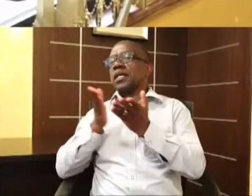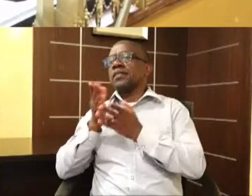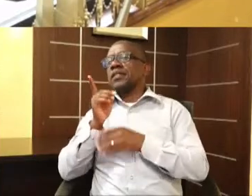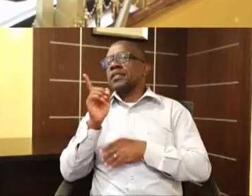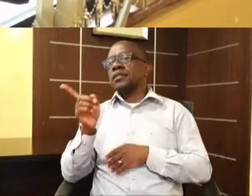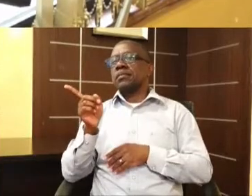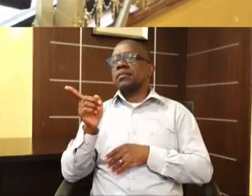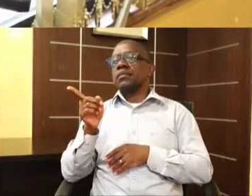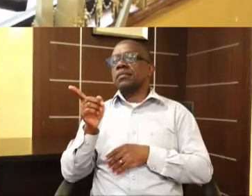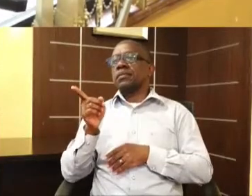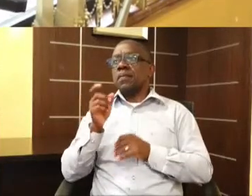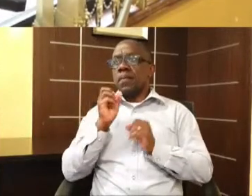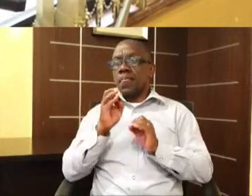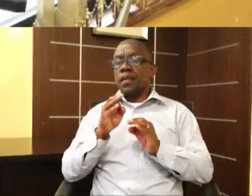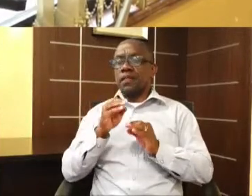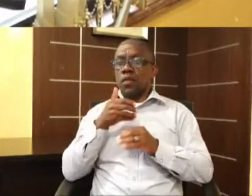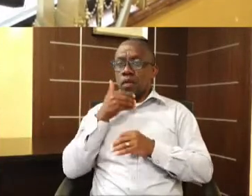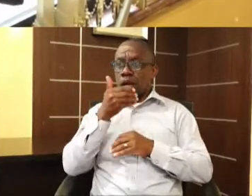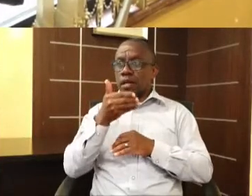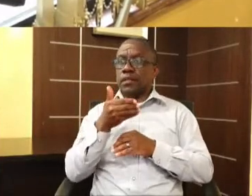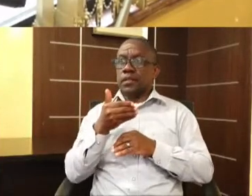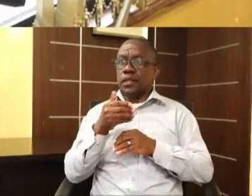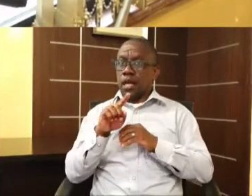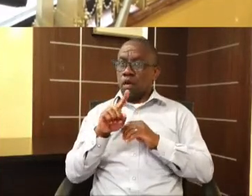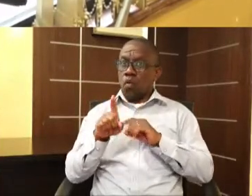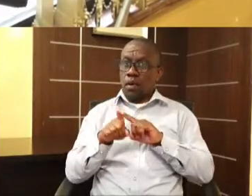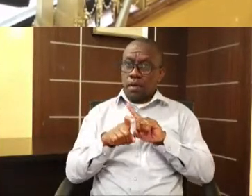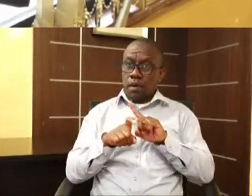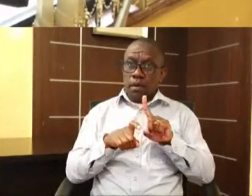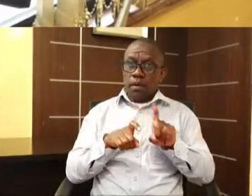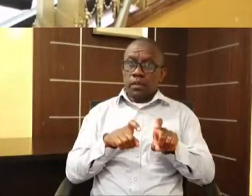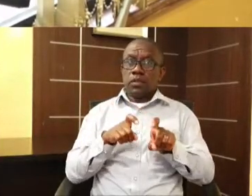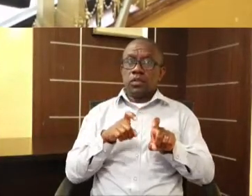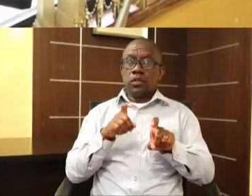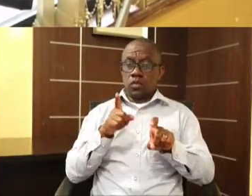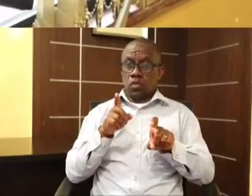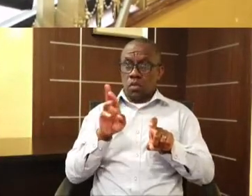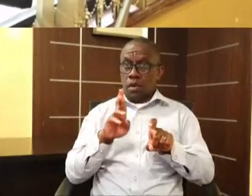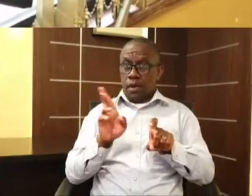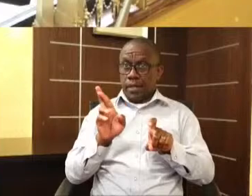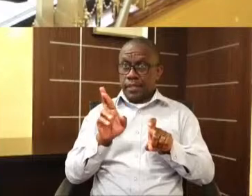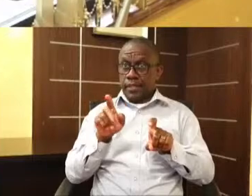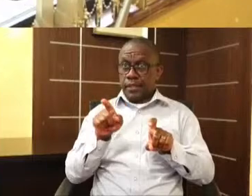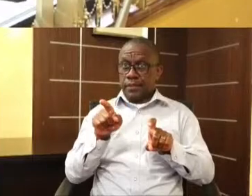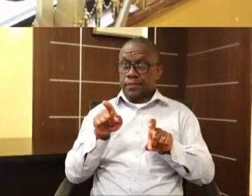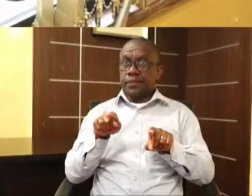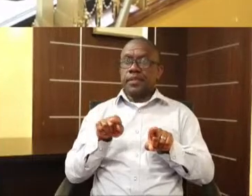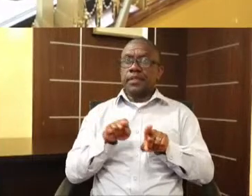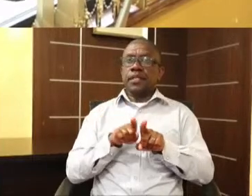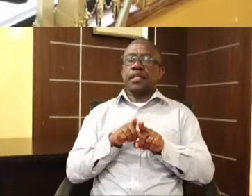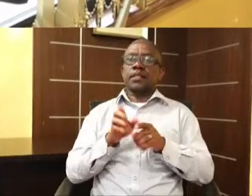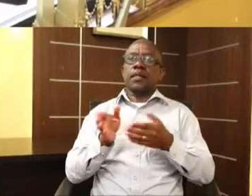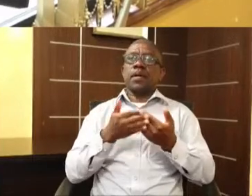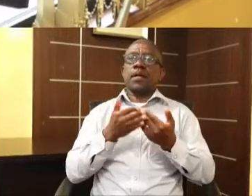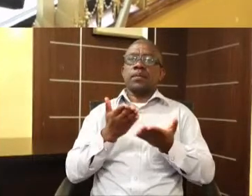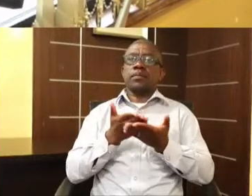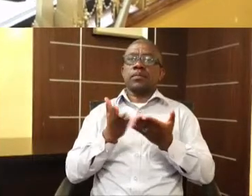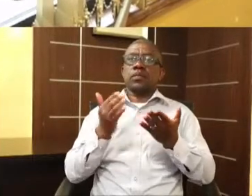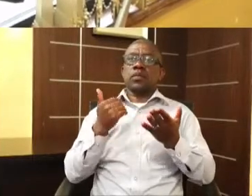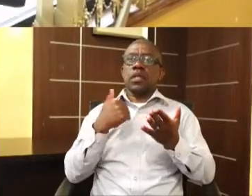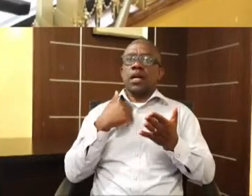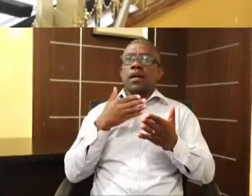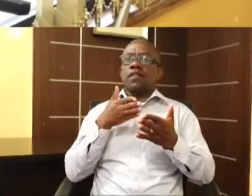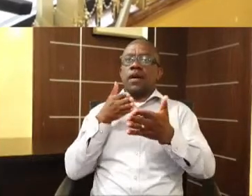So when you answer the question of readiness, you're taken into a barrier